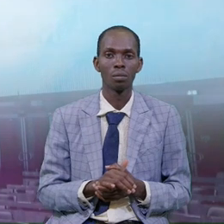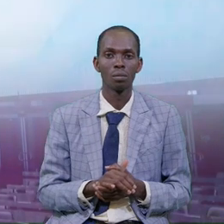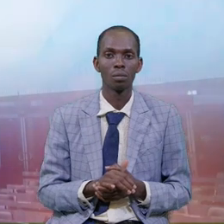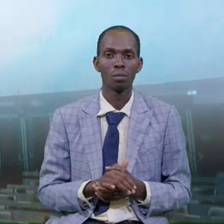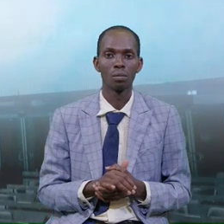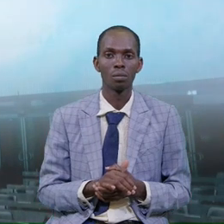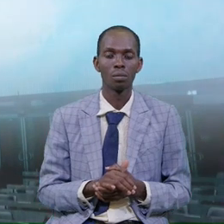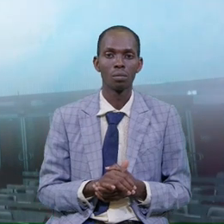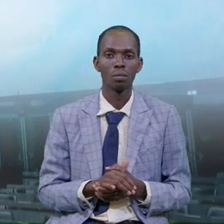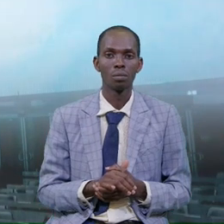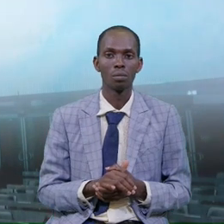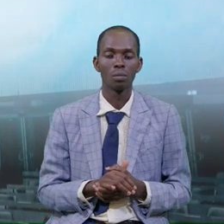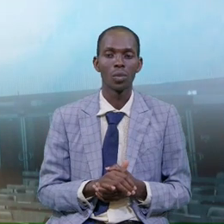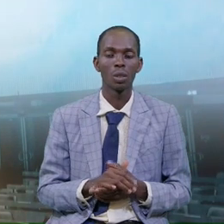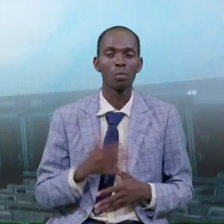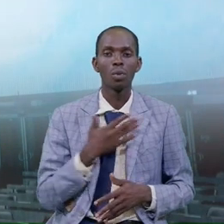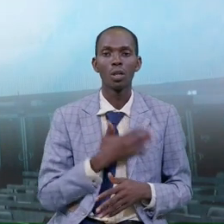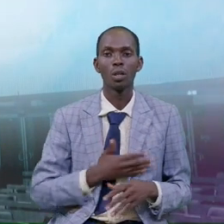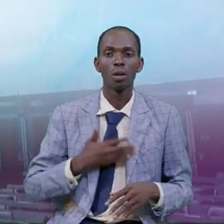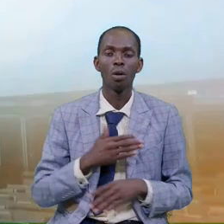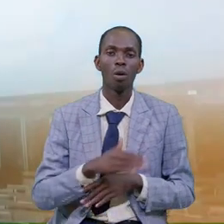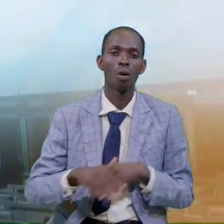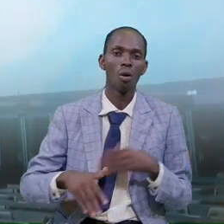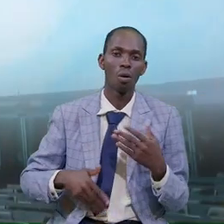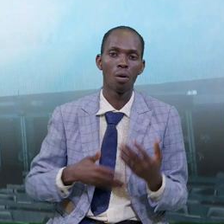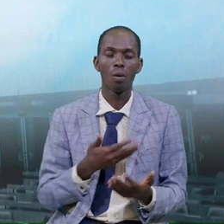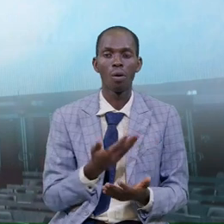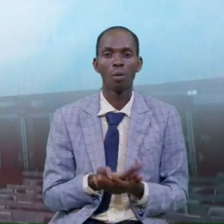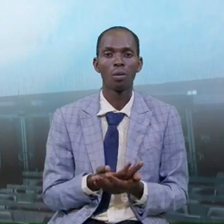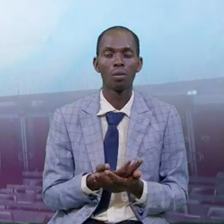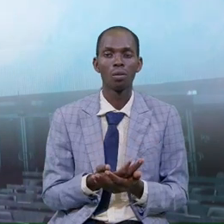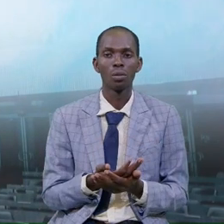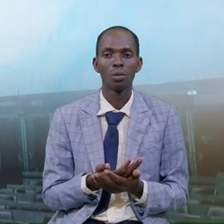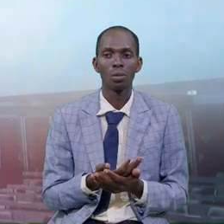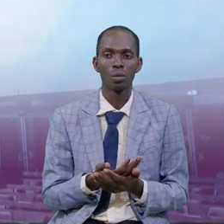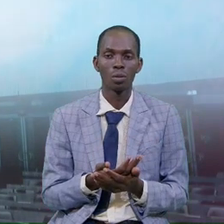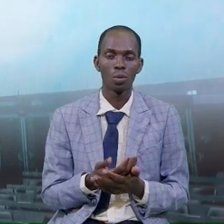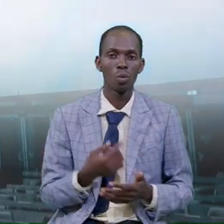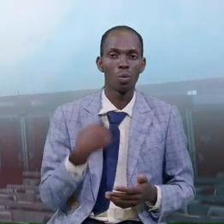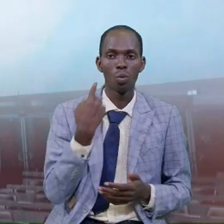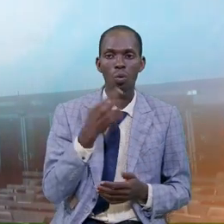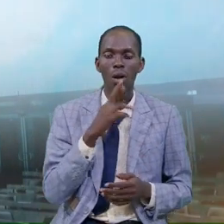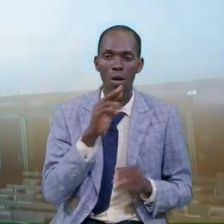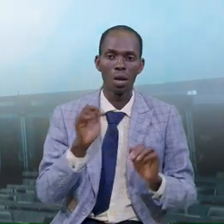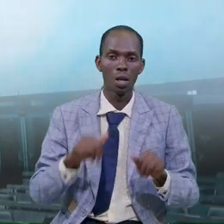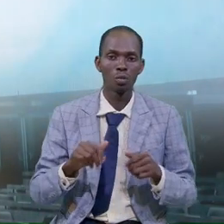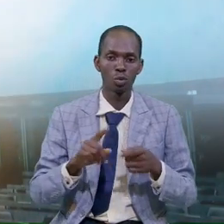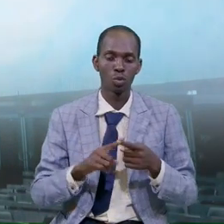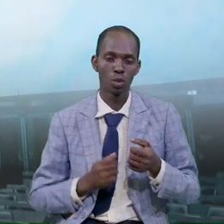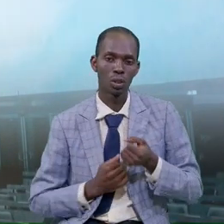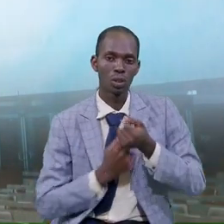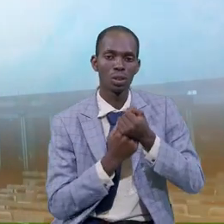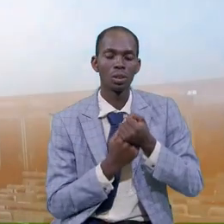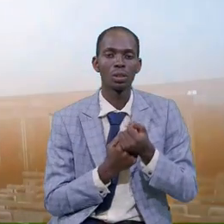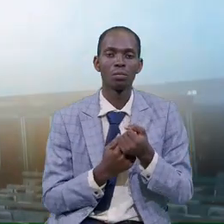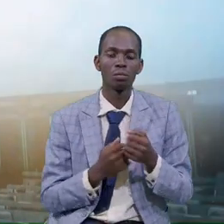Please, all those who are able to assist in the writing of the names. I see